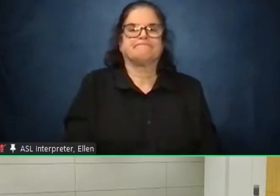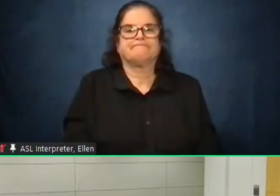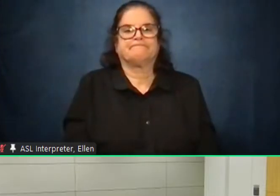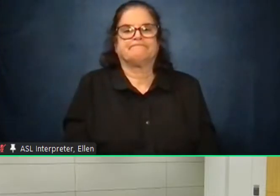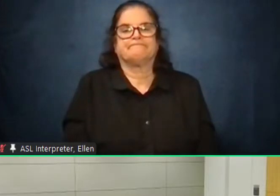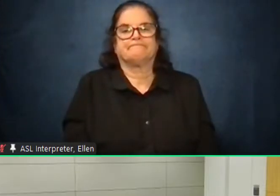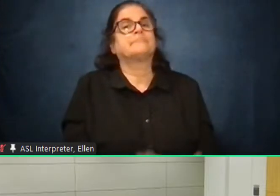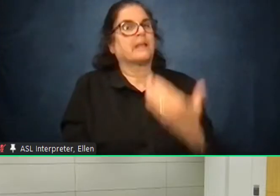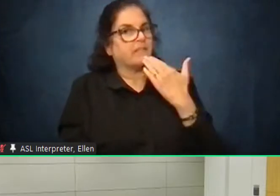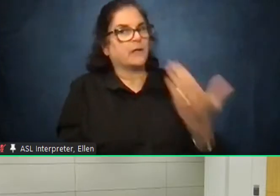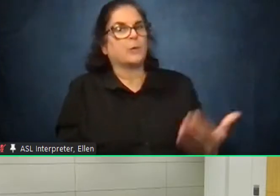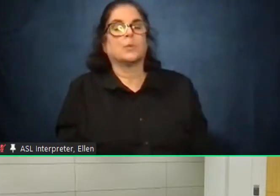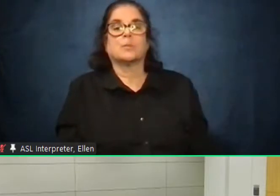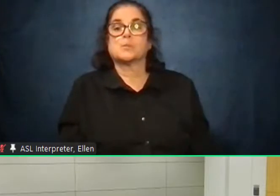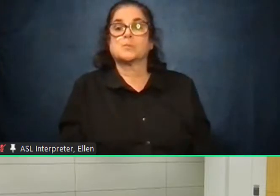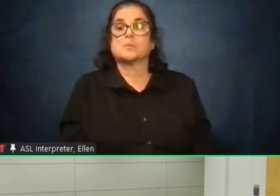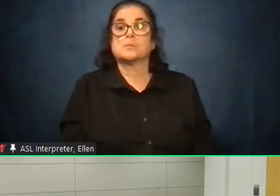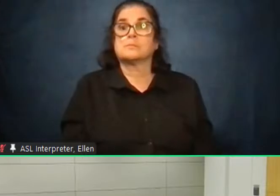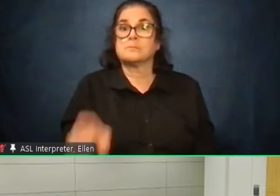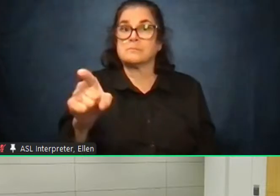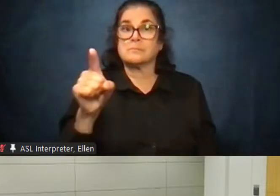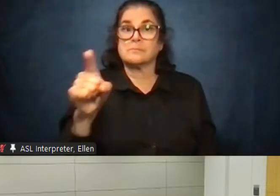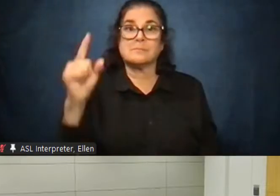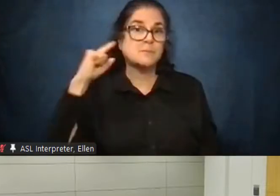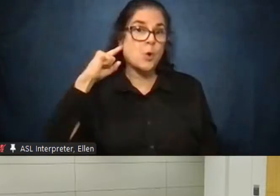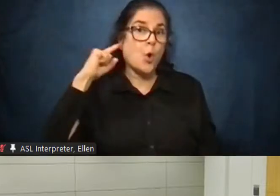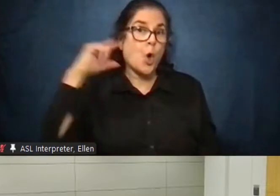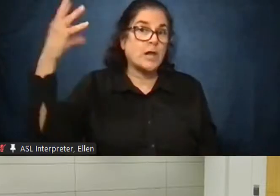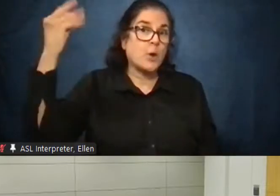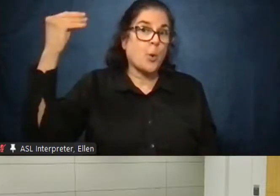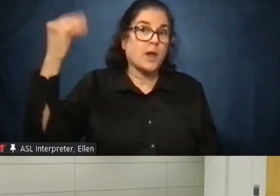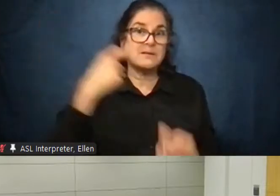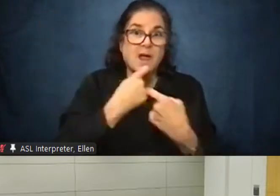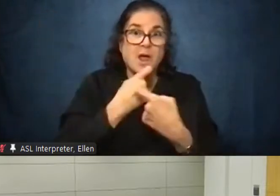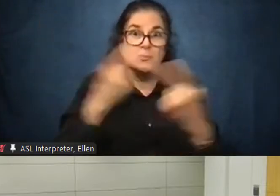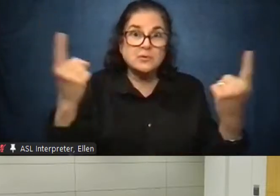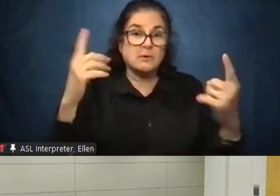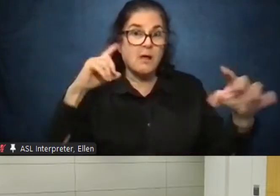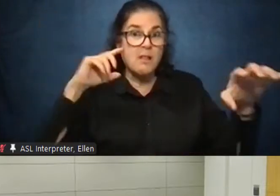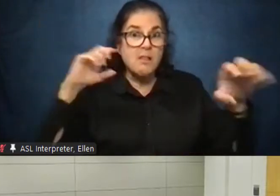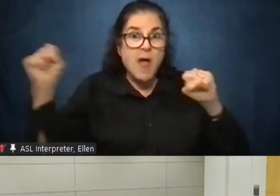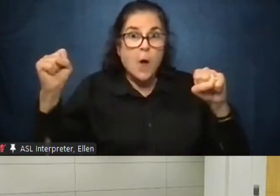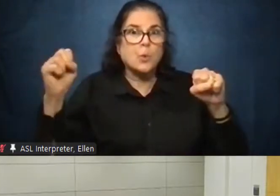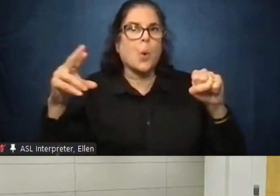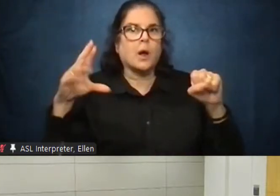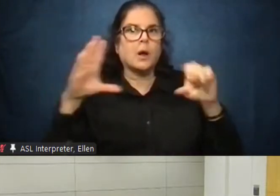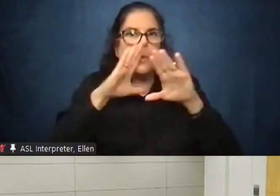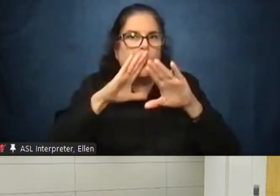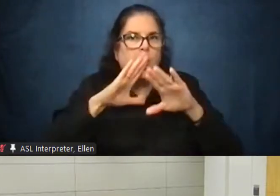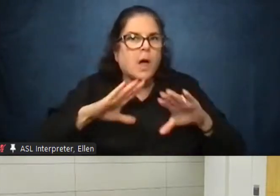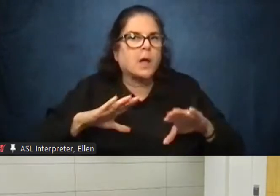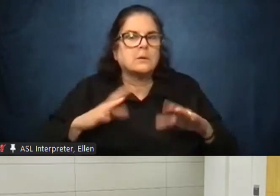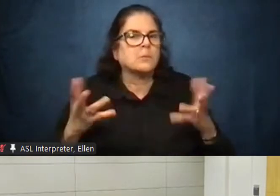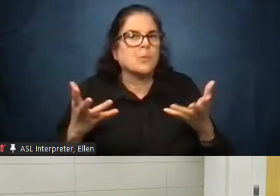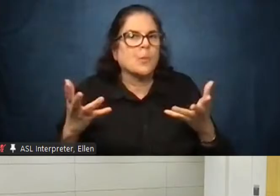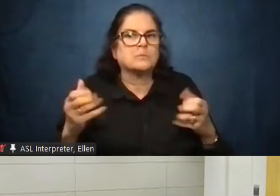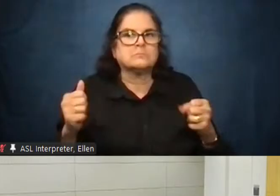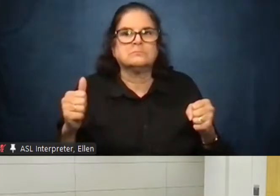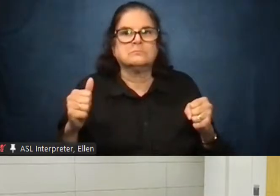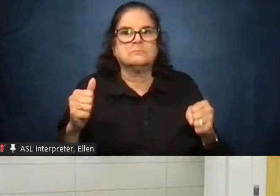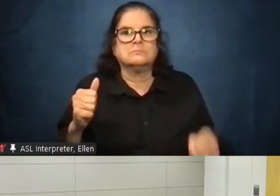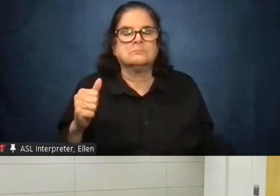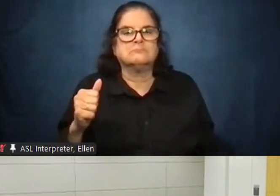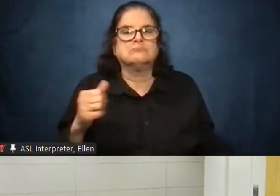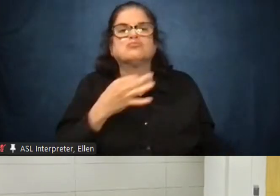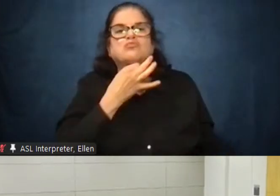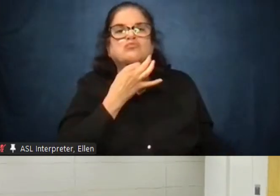Thank you. Did you find the audio announcements? Were they loud enough? Were they too quiet? Is there anything else about the audio